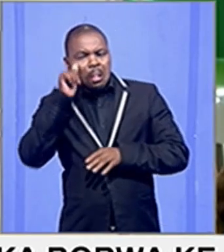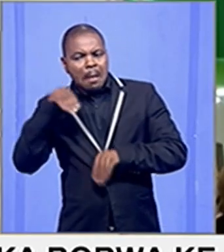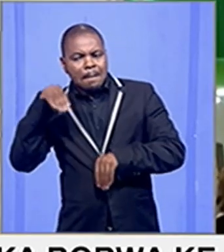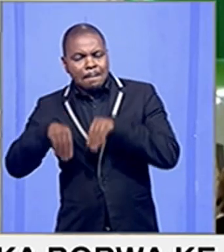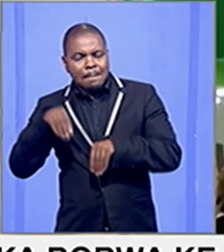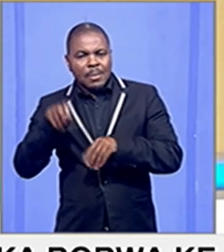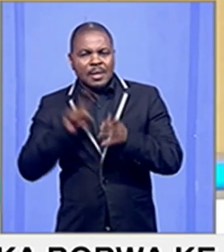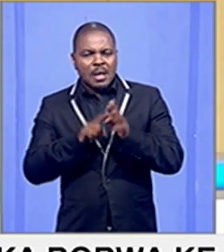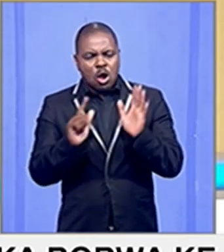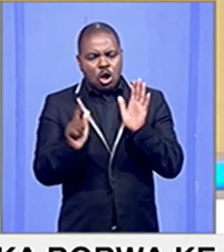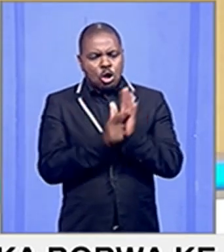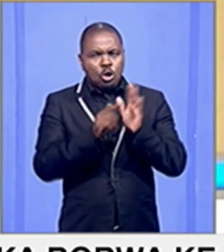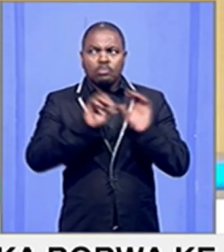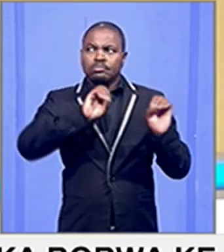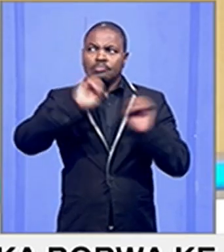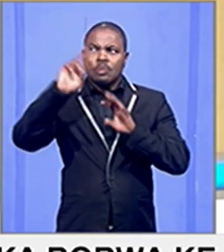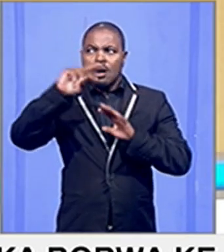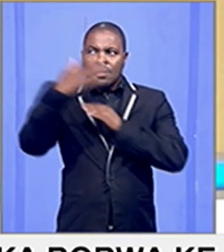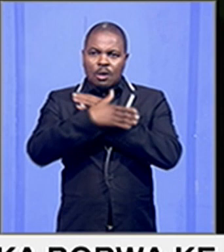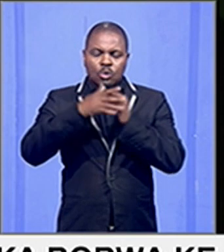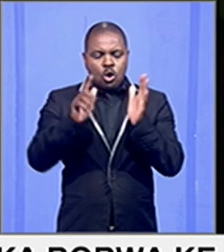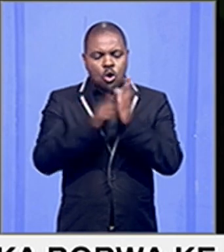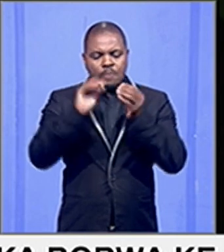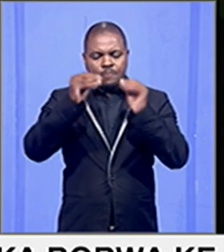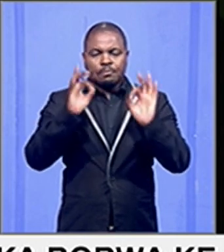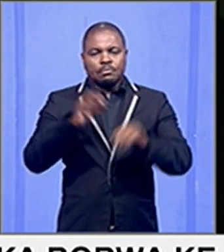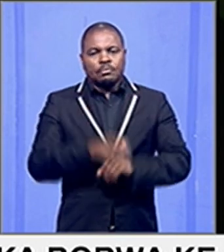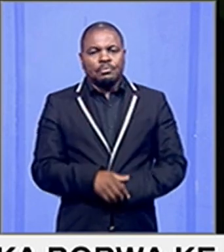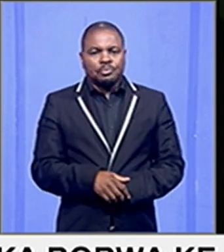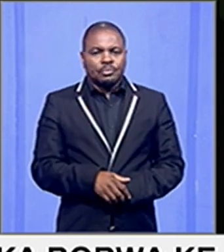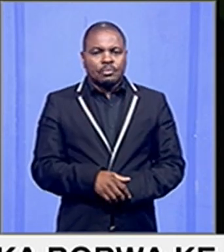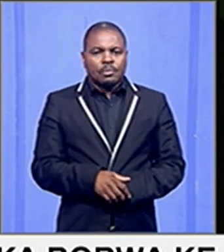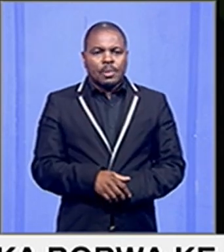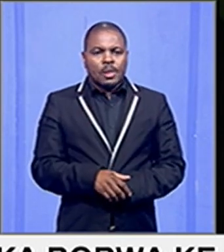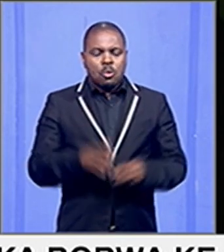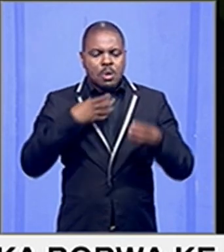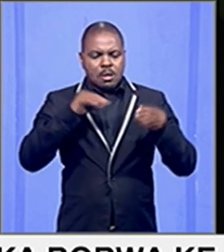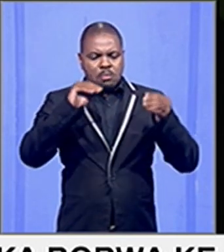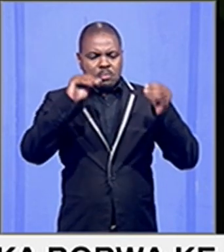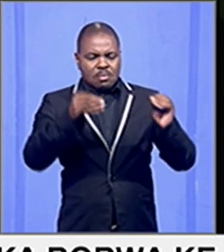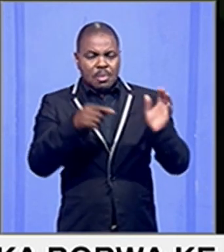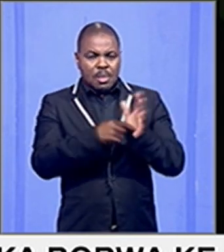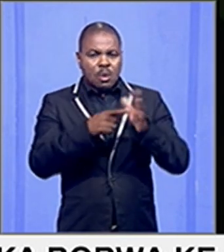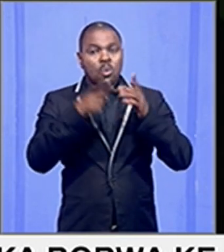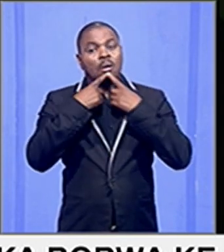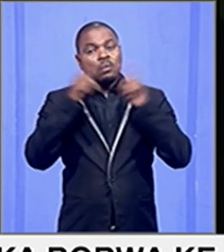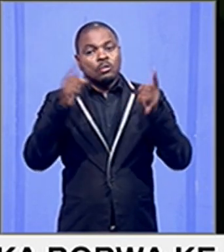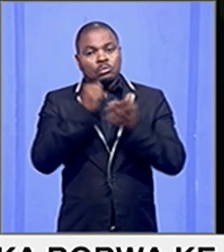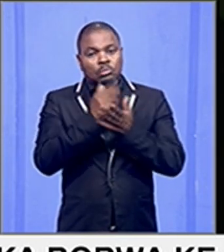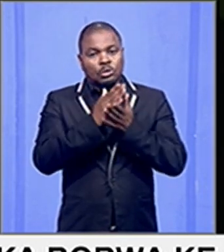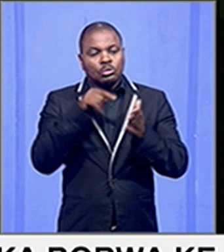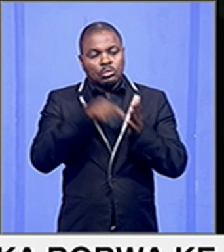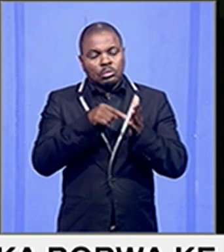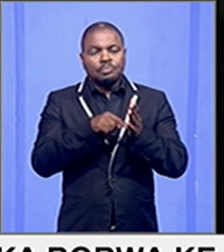ntlafatsa melao ya thumello ya thepa dinaheng tsa kantle. The reforms we announced to improve the state of